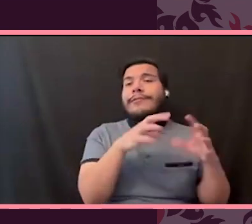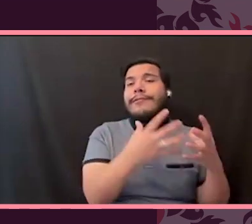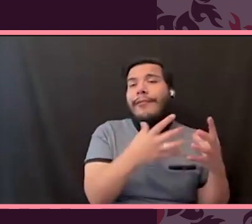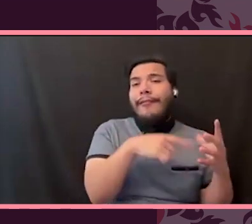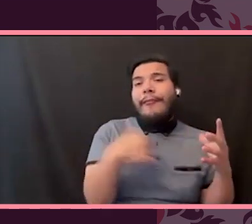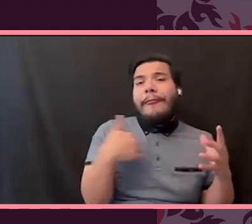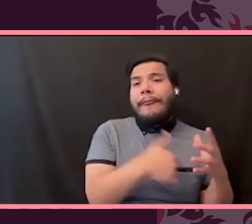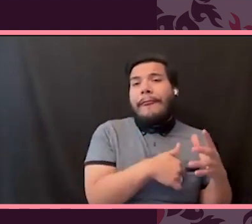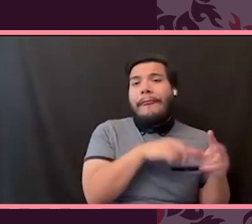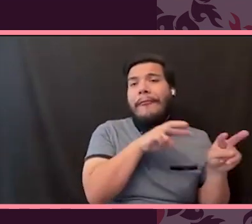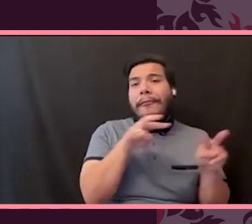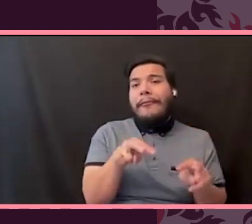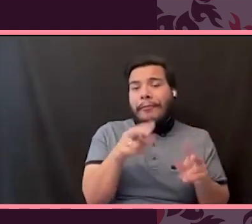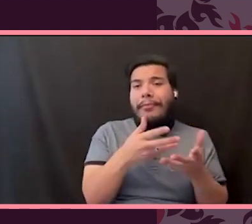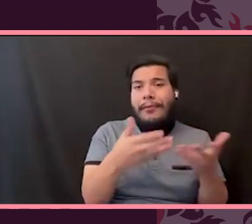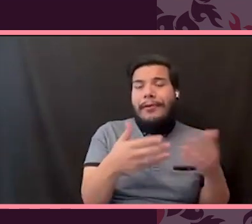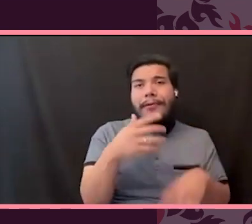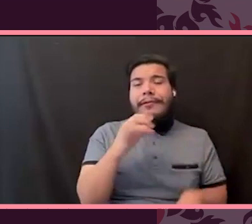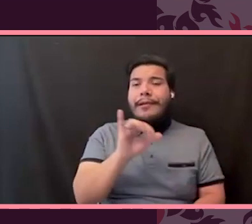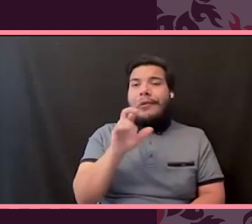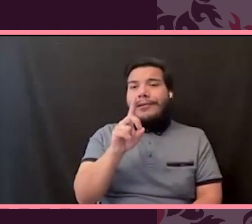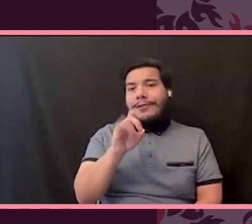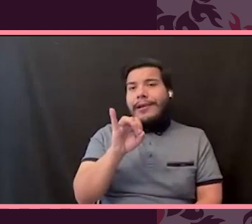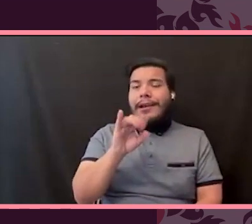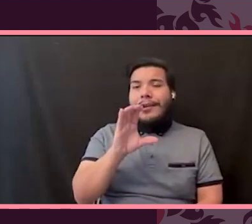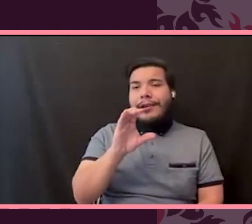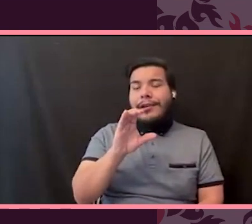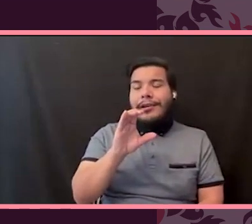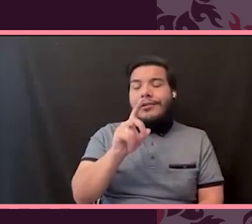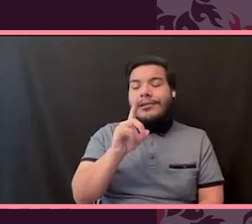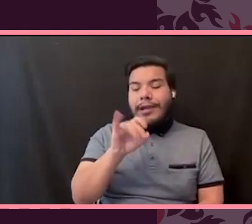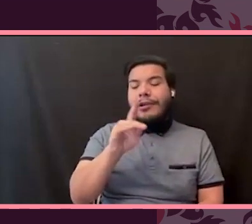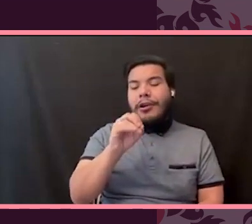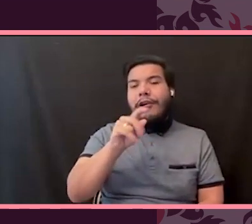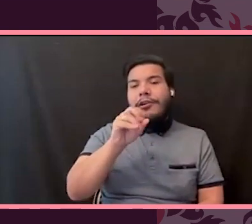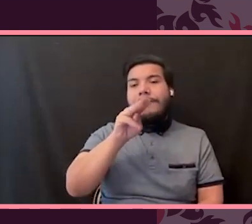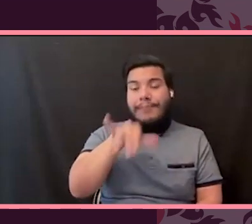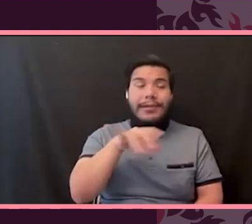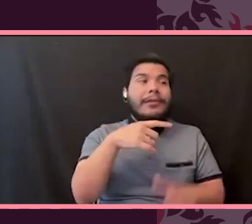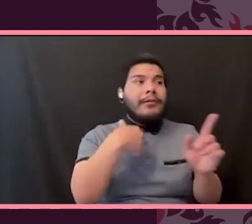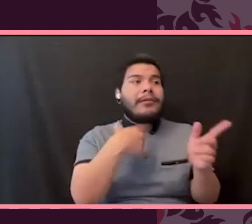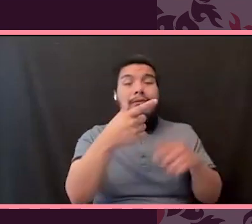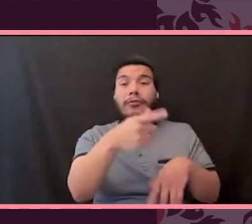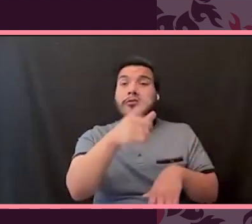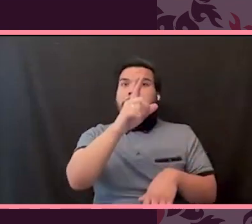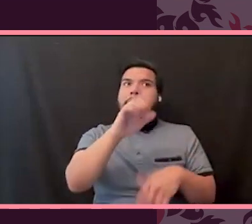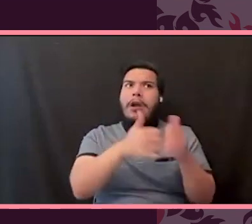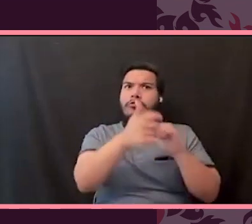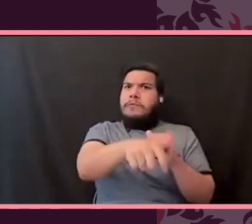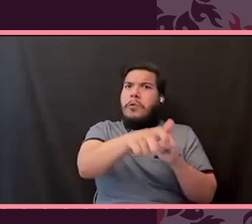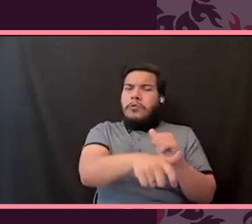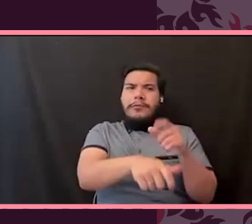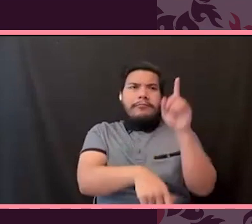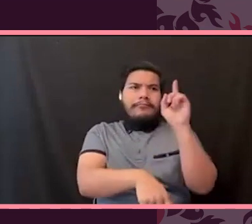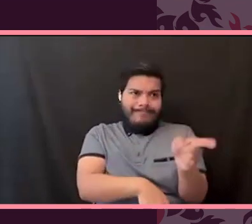treat things as very like a dichotomy of there's either the way you're supposed to be or the way you're not supposed to